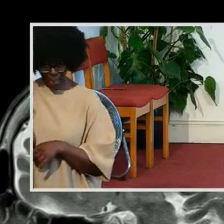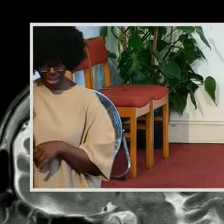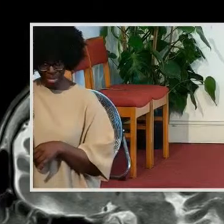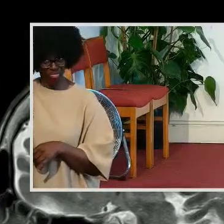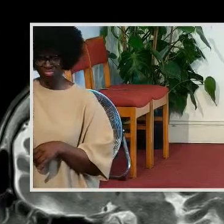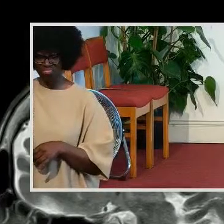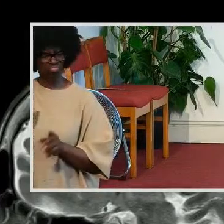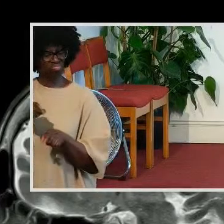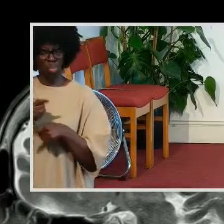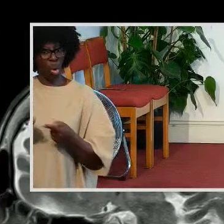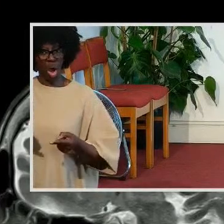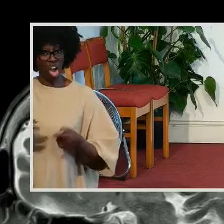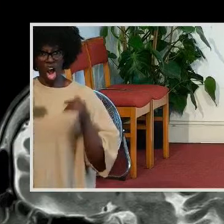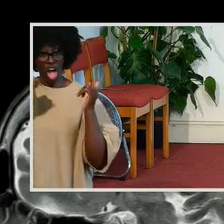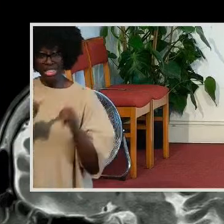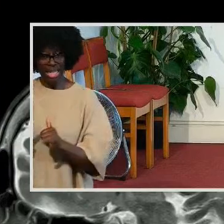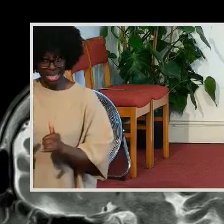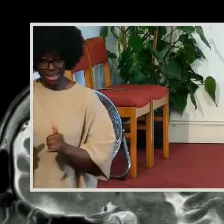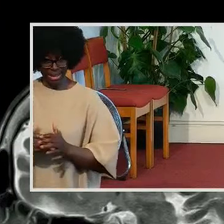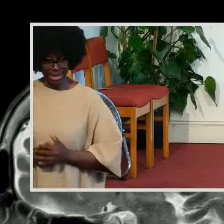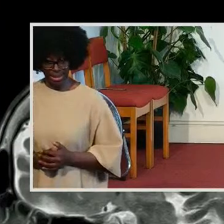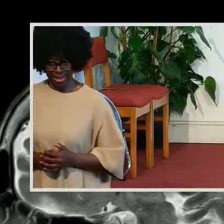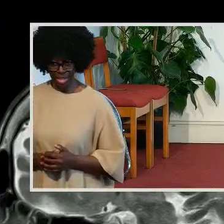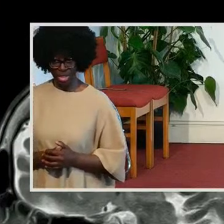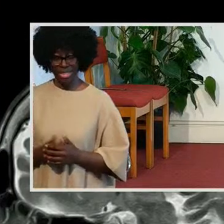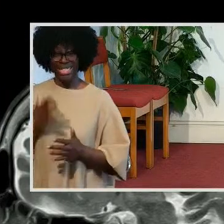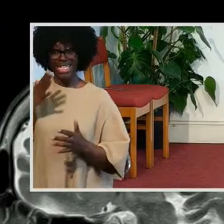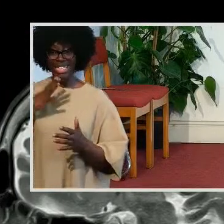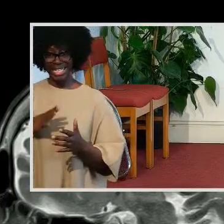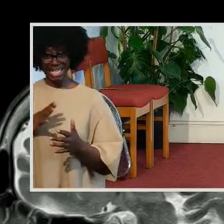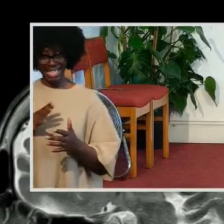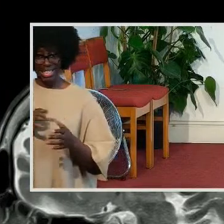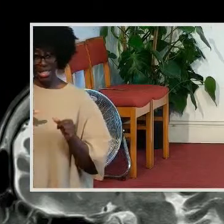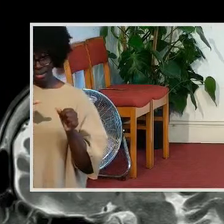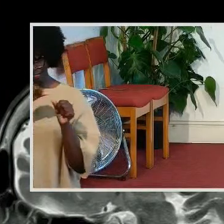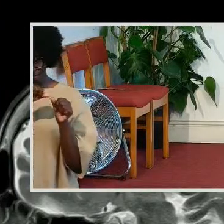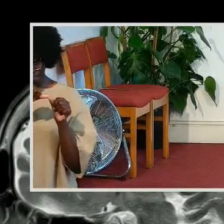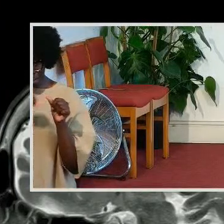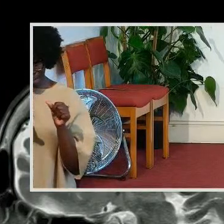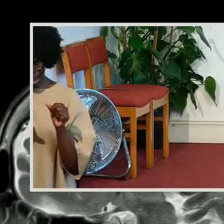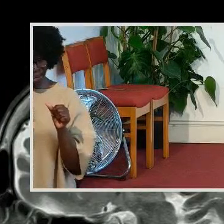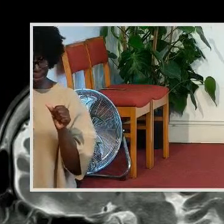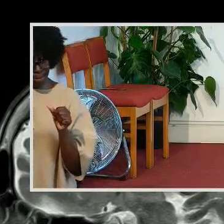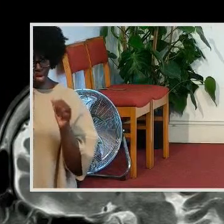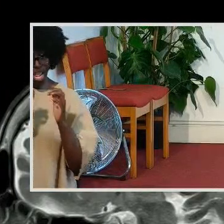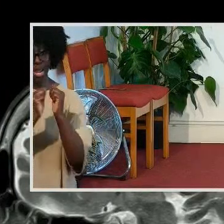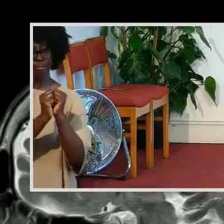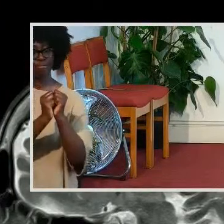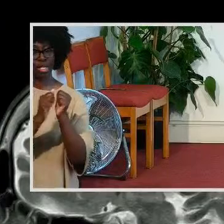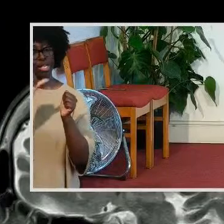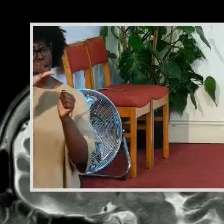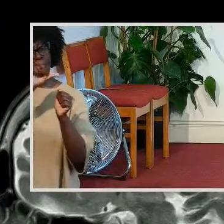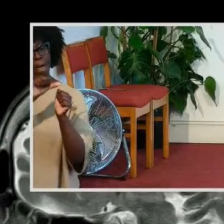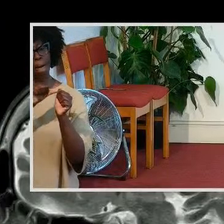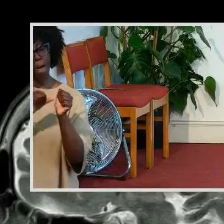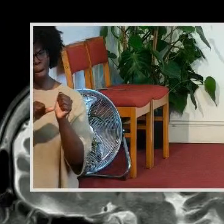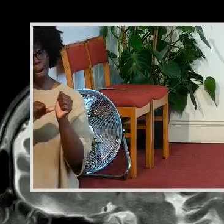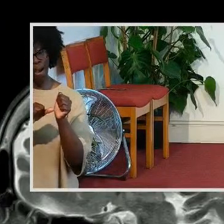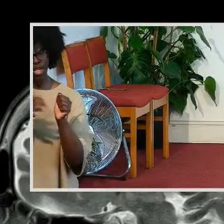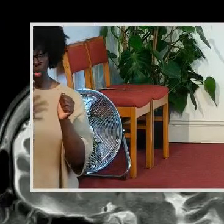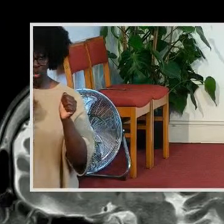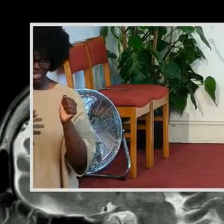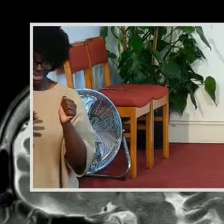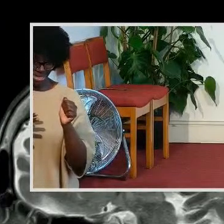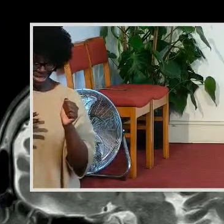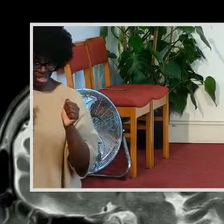conditions, because to actually diagnose Alzheimer's, you need to get a biopsy of the brain, so we don't do that. Often we will do CT scans